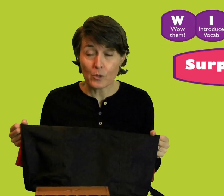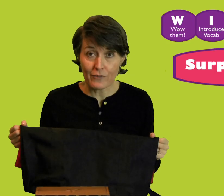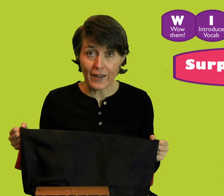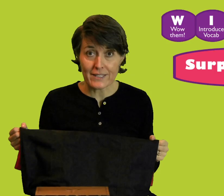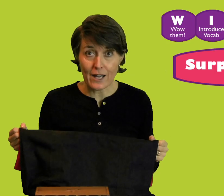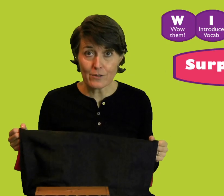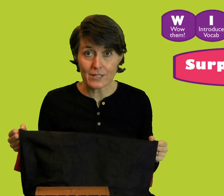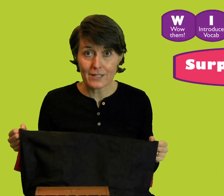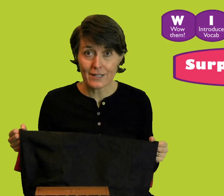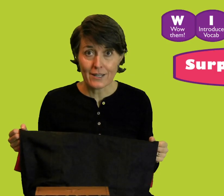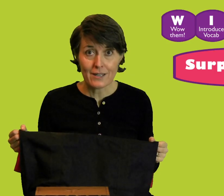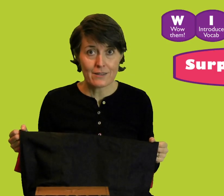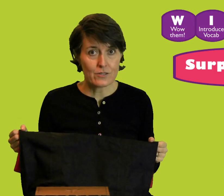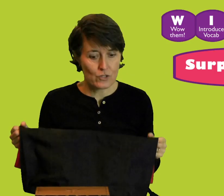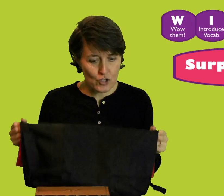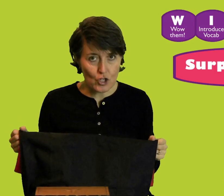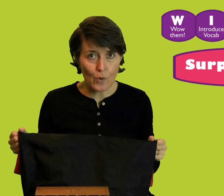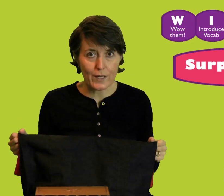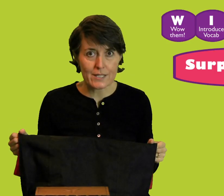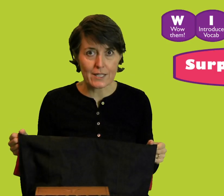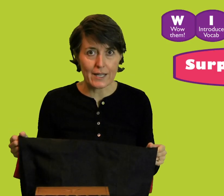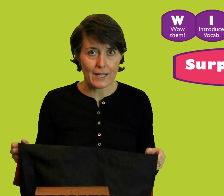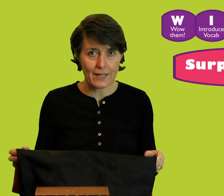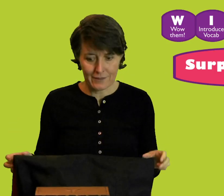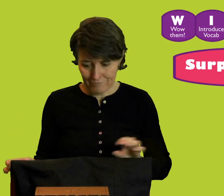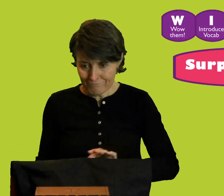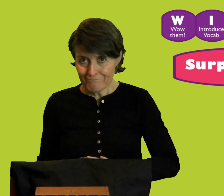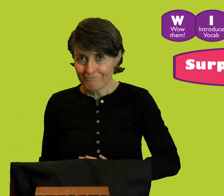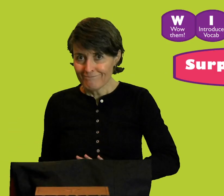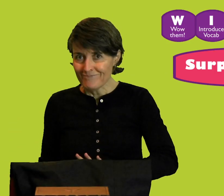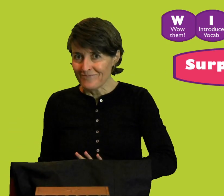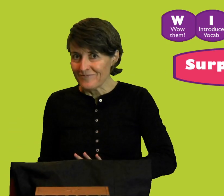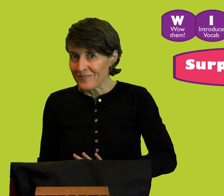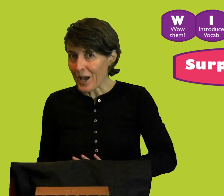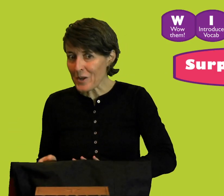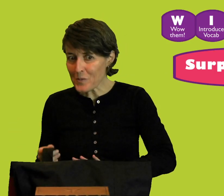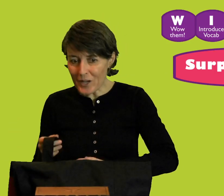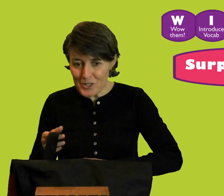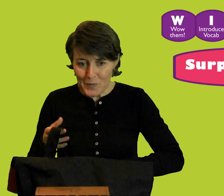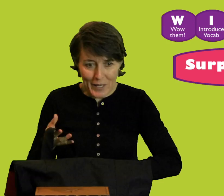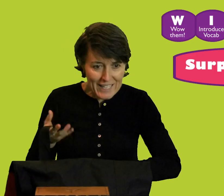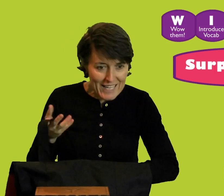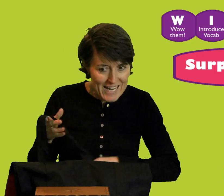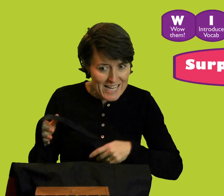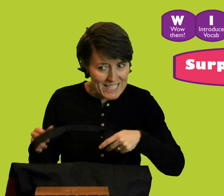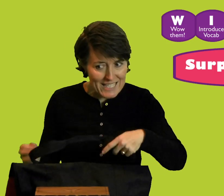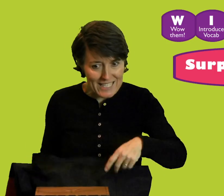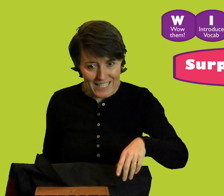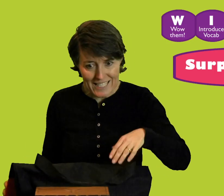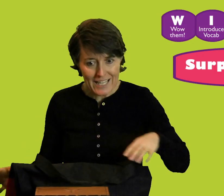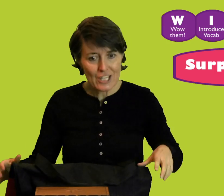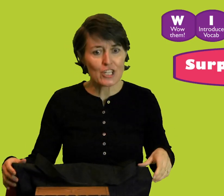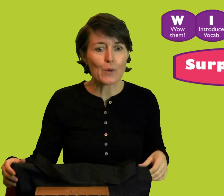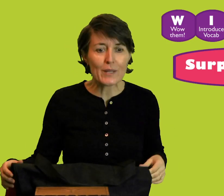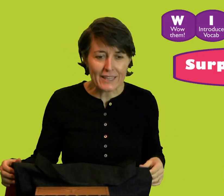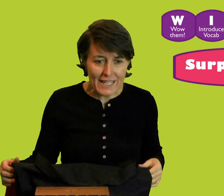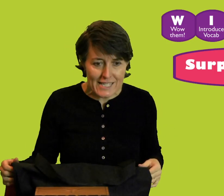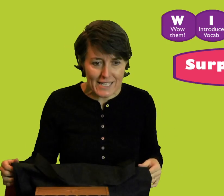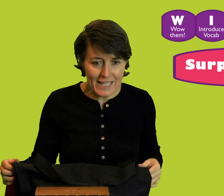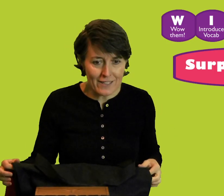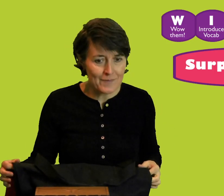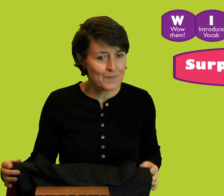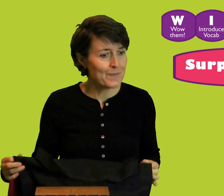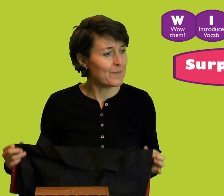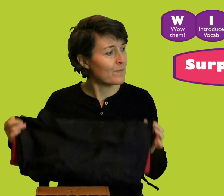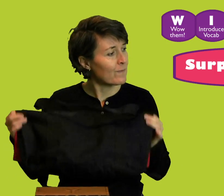Should we find out? This is so exciting. I wonder what it is. Shall we